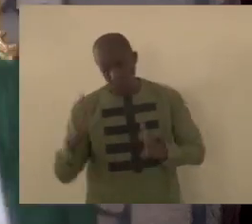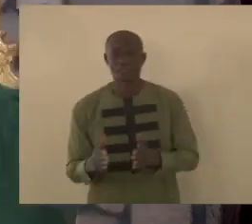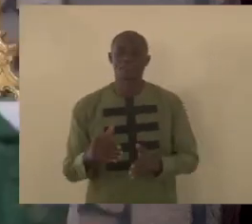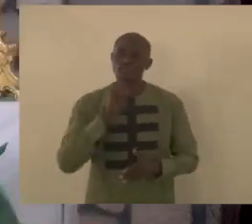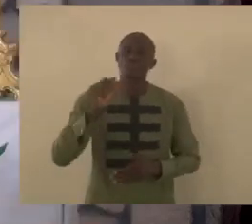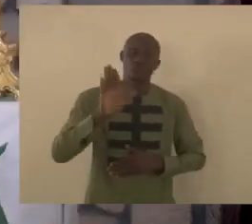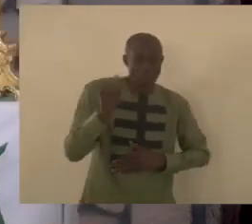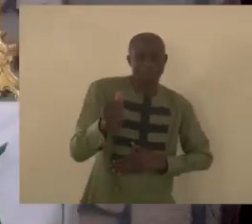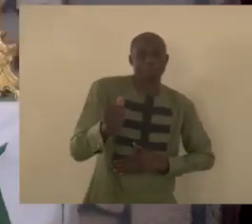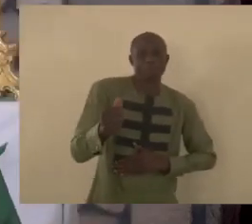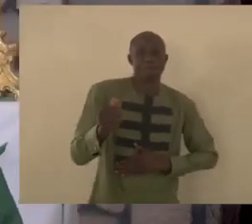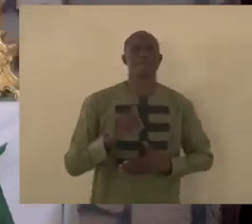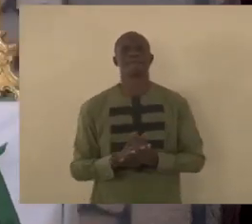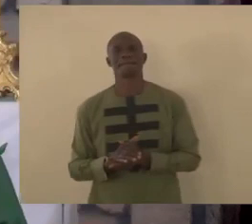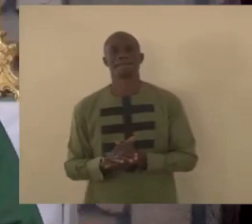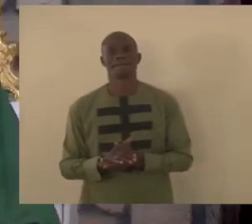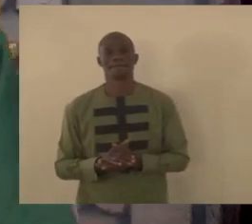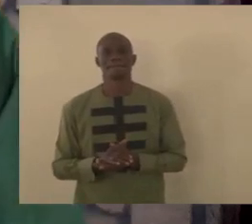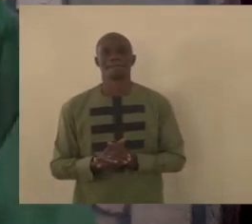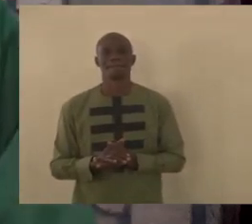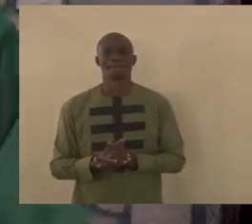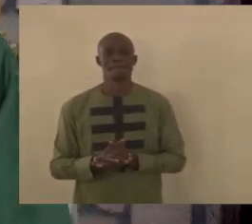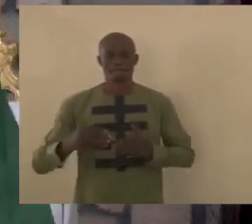not about the self.